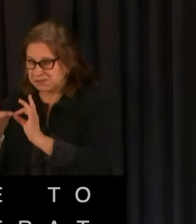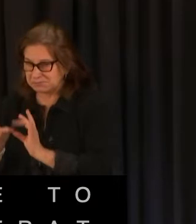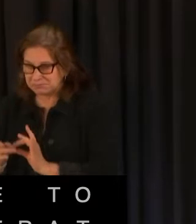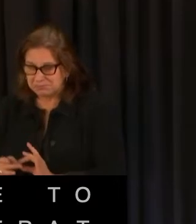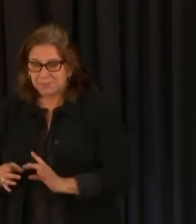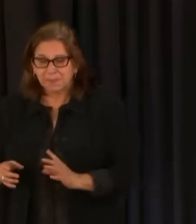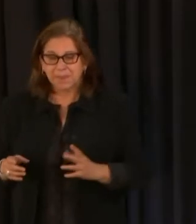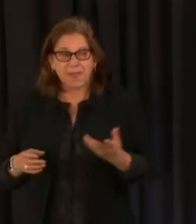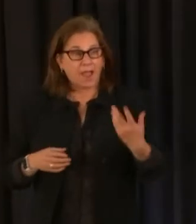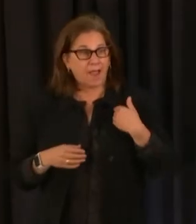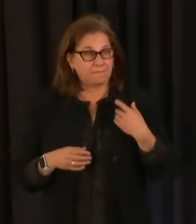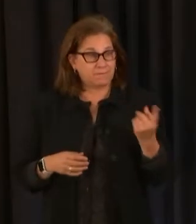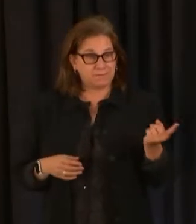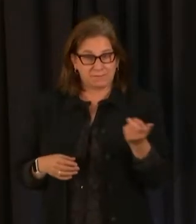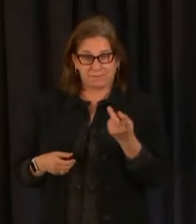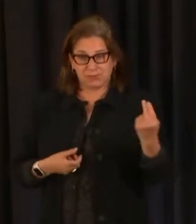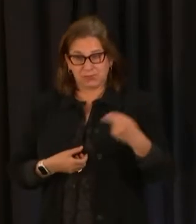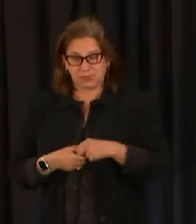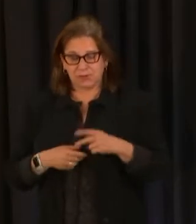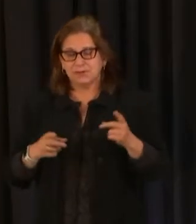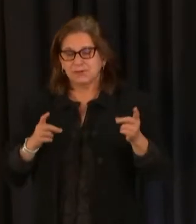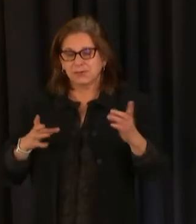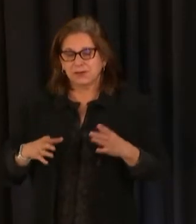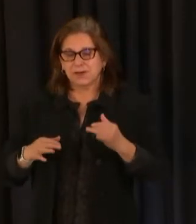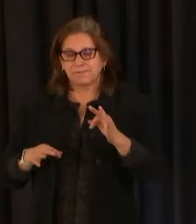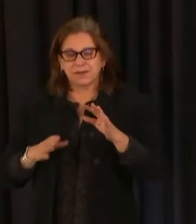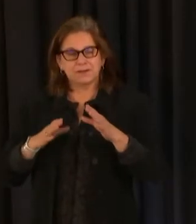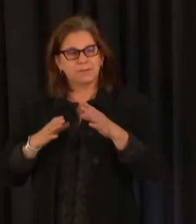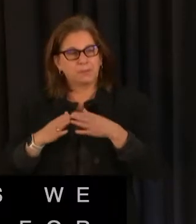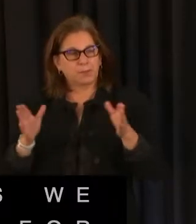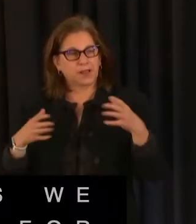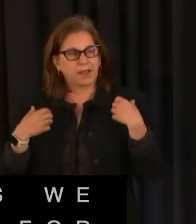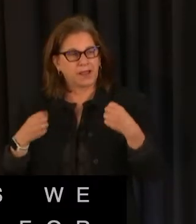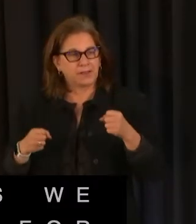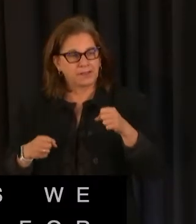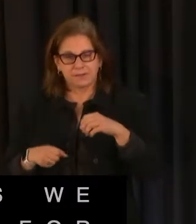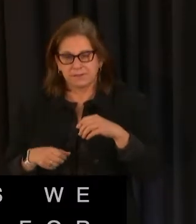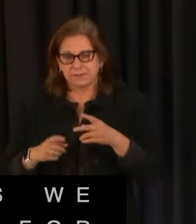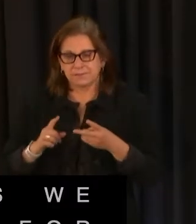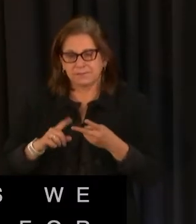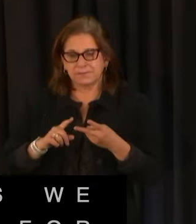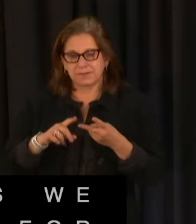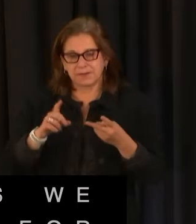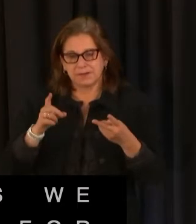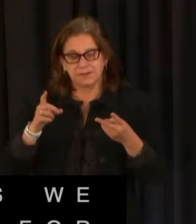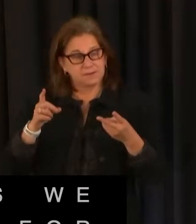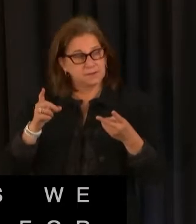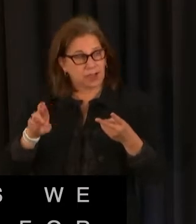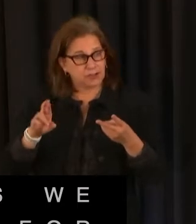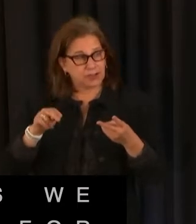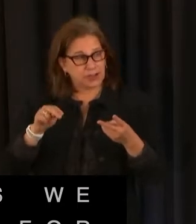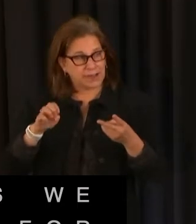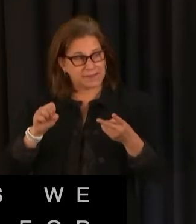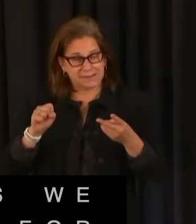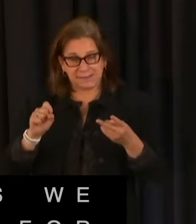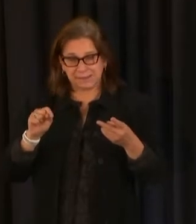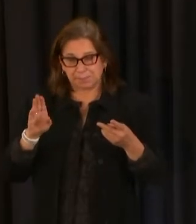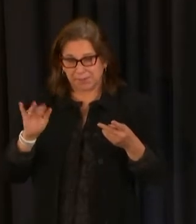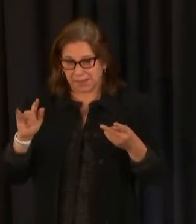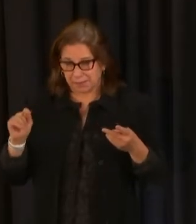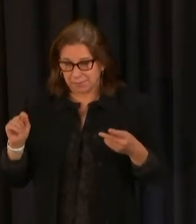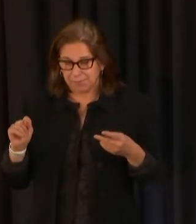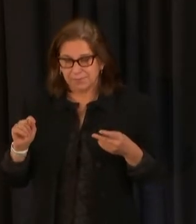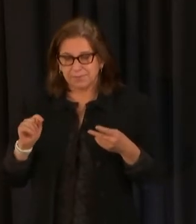by Director for the D.C. Department of Health, LaQuandra Nesbitt, the Deputy Mayor for Operations and